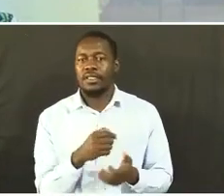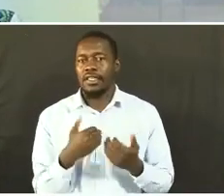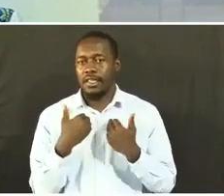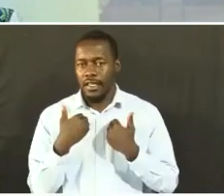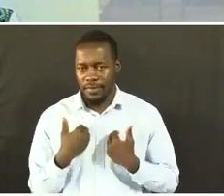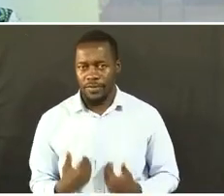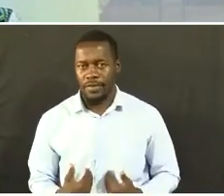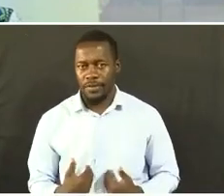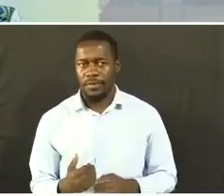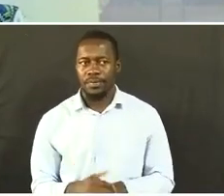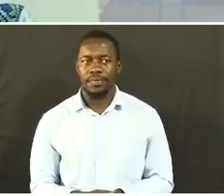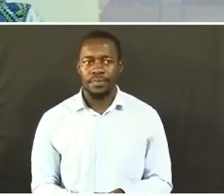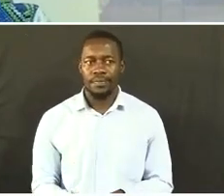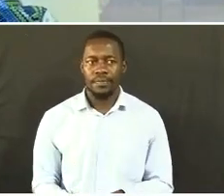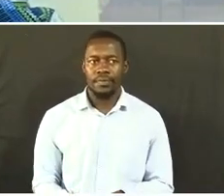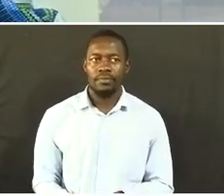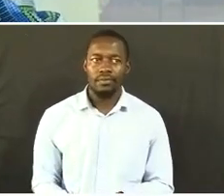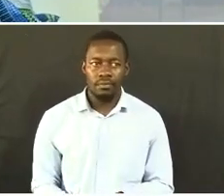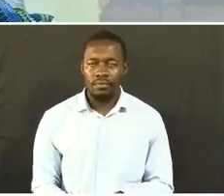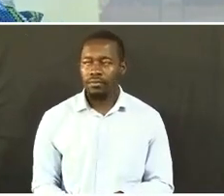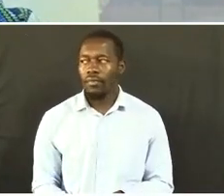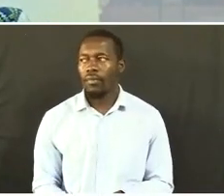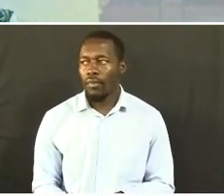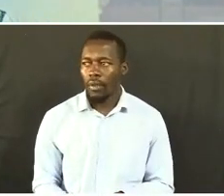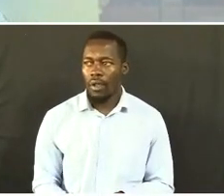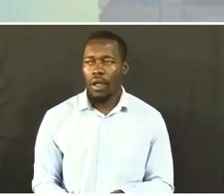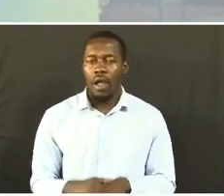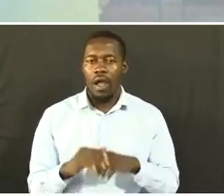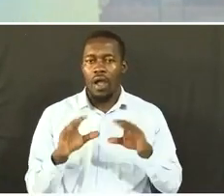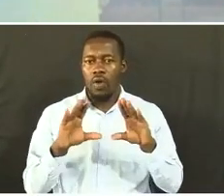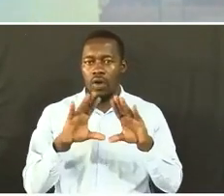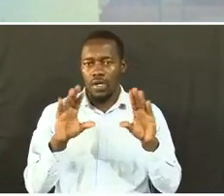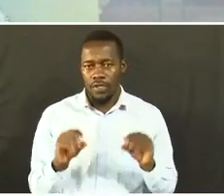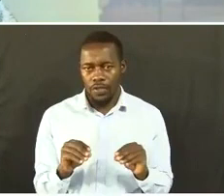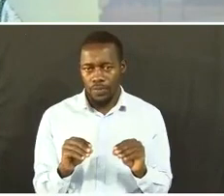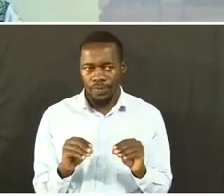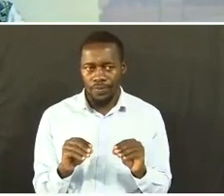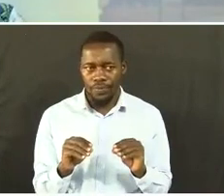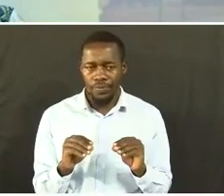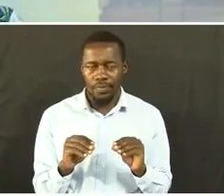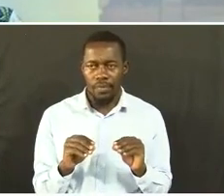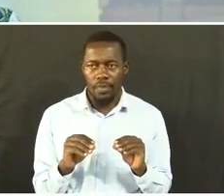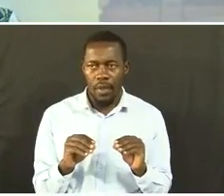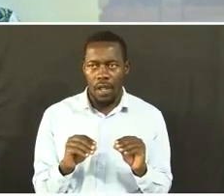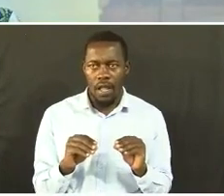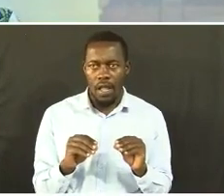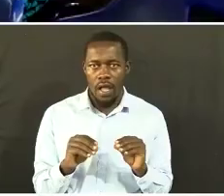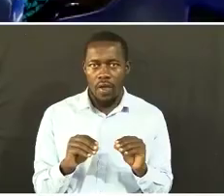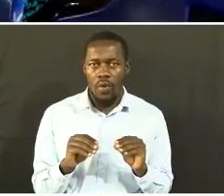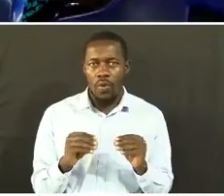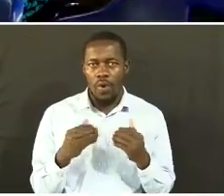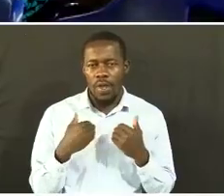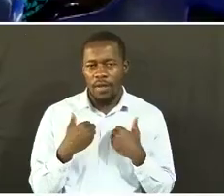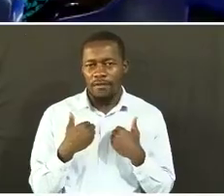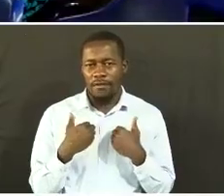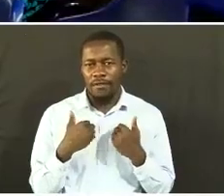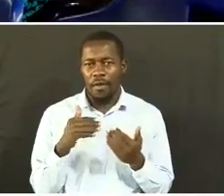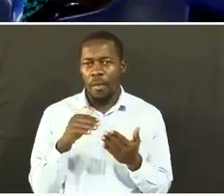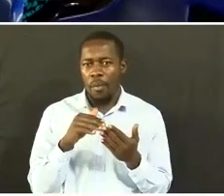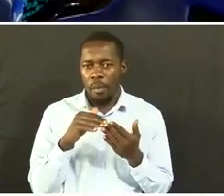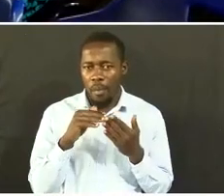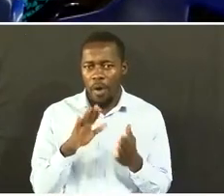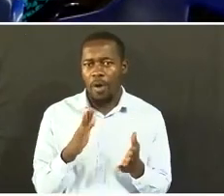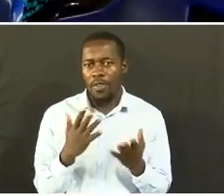life. And So in conclusion, what I want to say is that There is so much about drugs in the